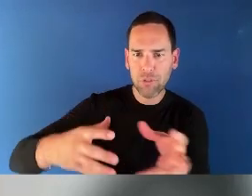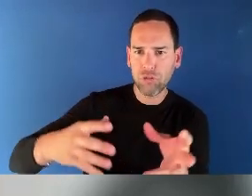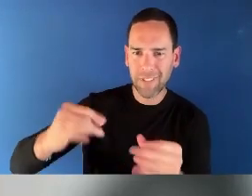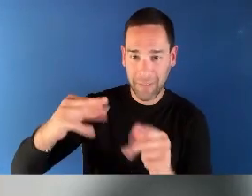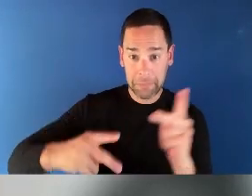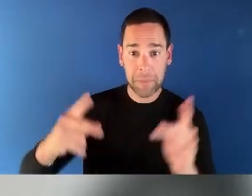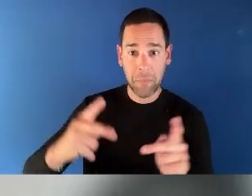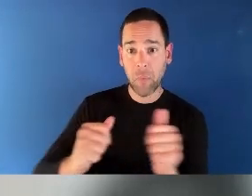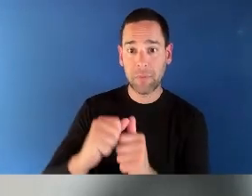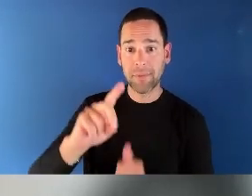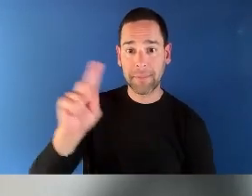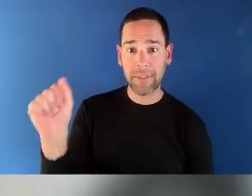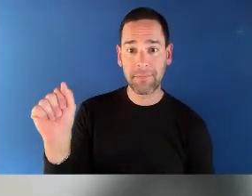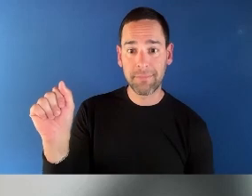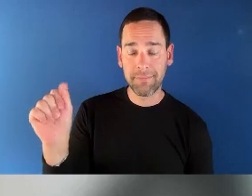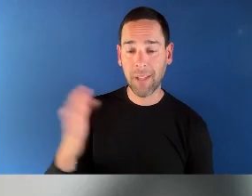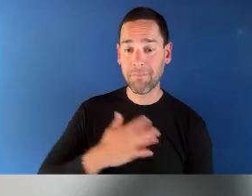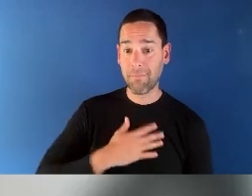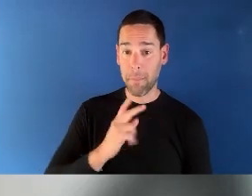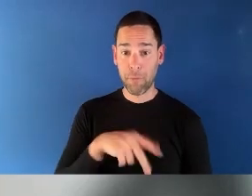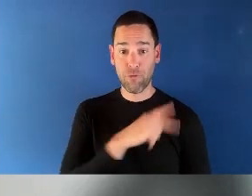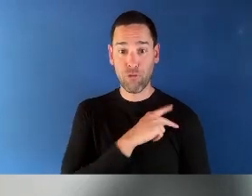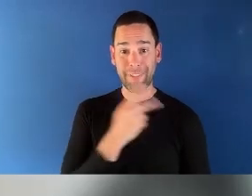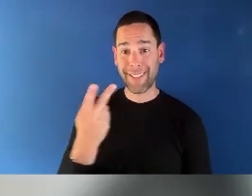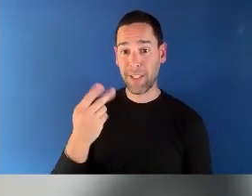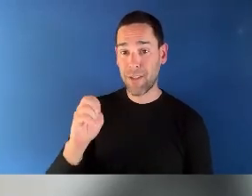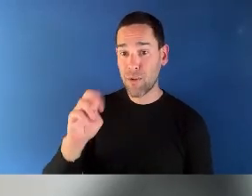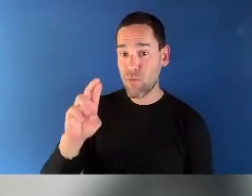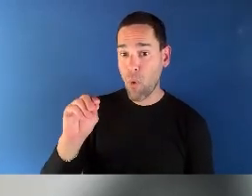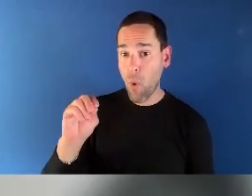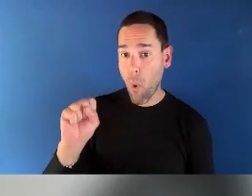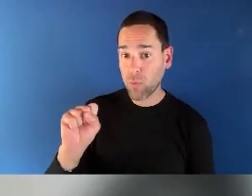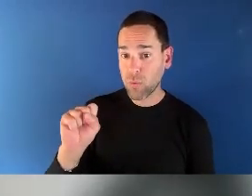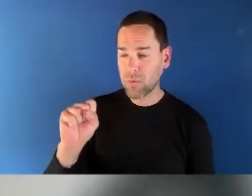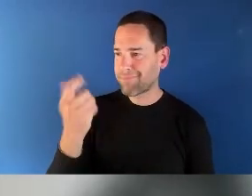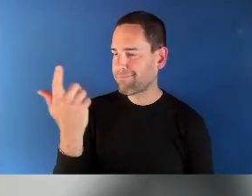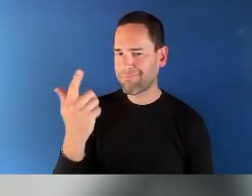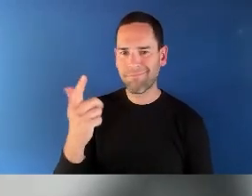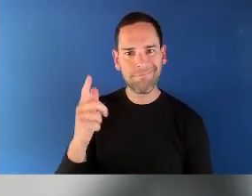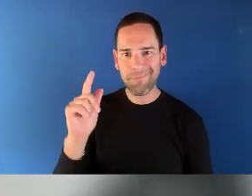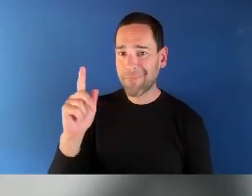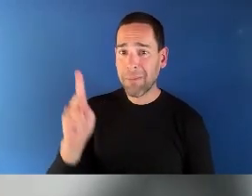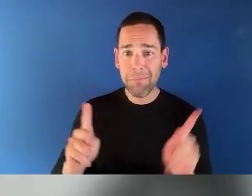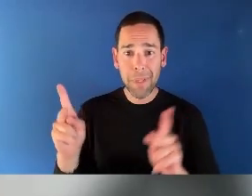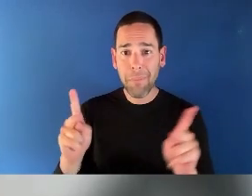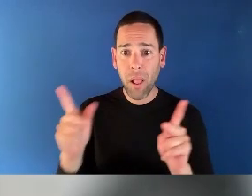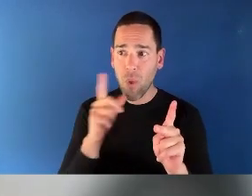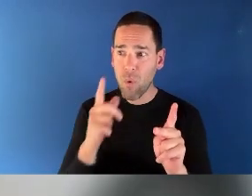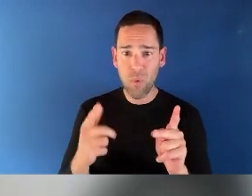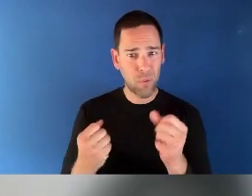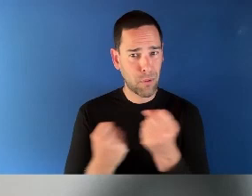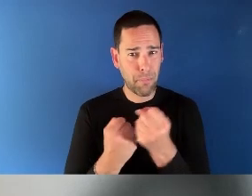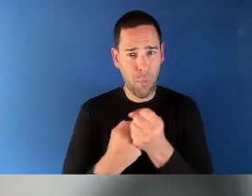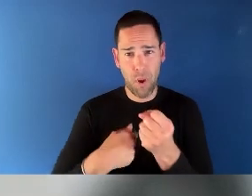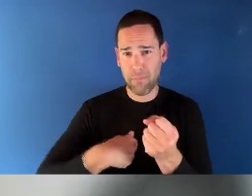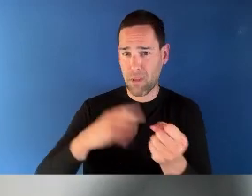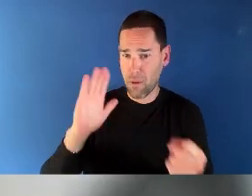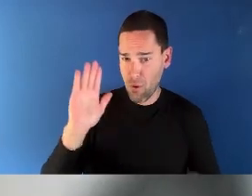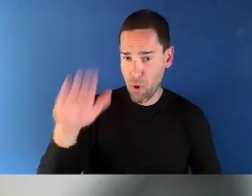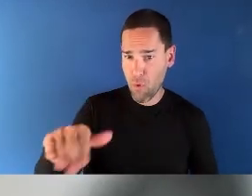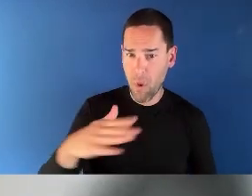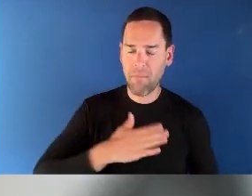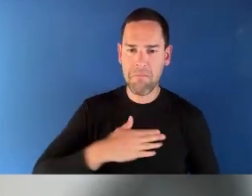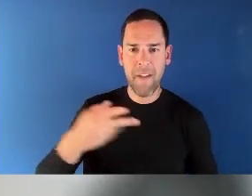my personal heroes are the people who grew up supporting me. So my physical therapist,